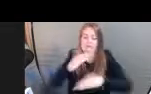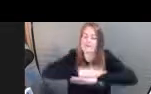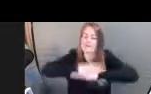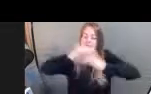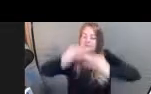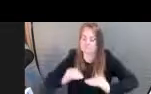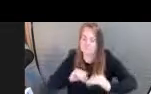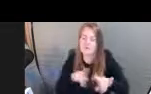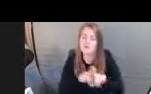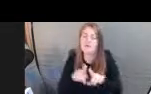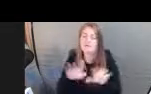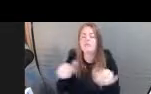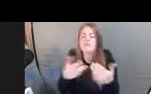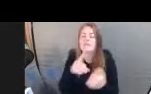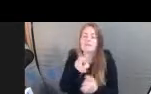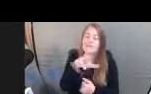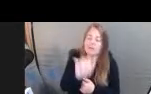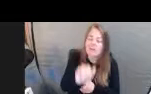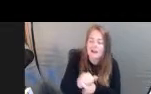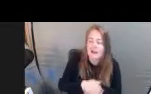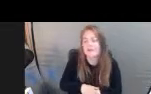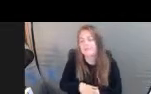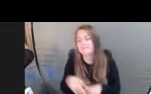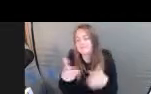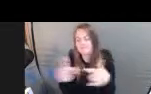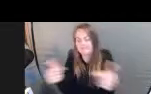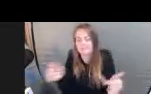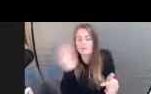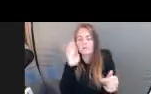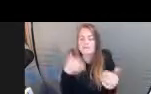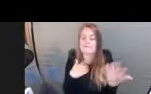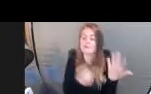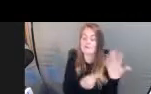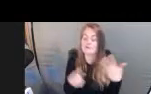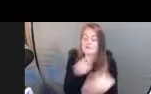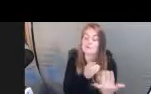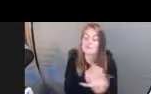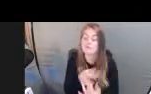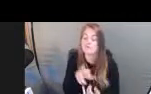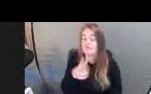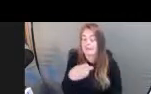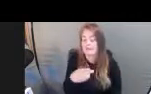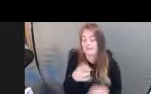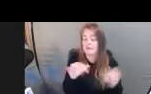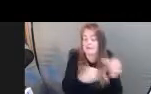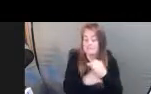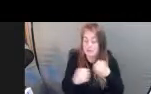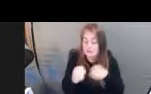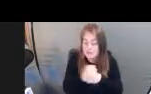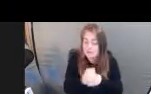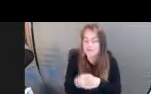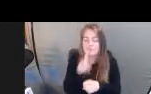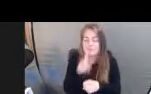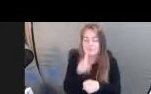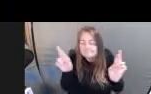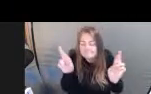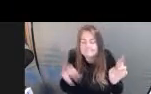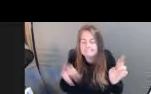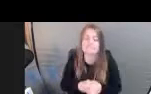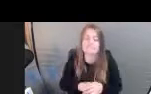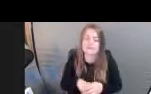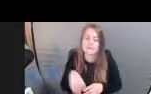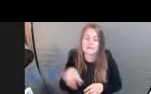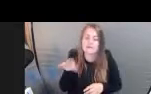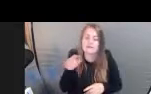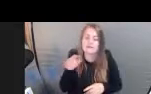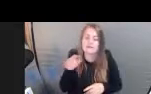about providing VRI services, and they're going to actually get reviewed through the Rick Hansen Foundation, and fingers crossed, but I think they're going to be a